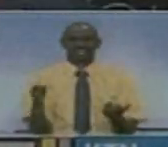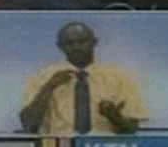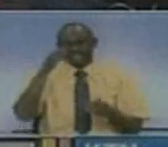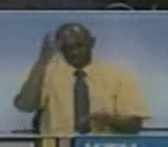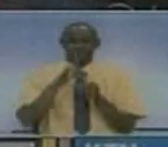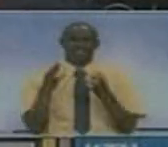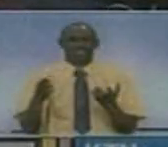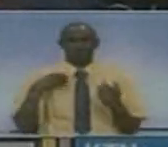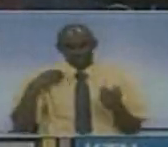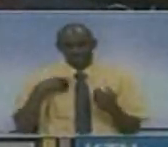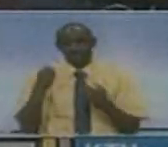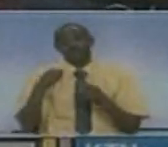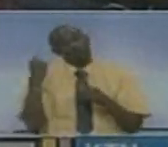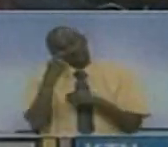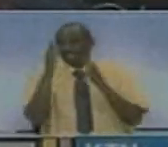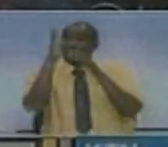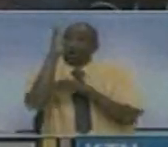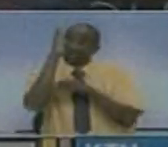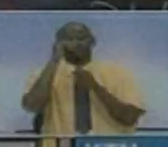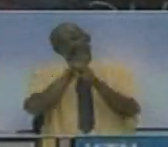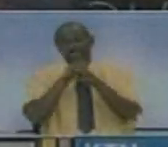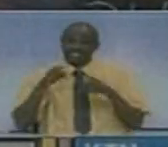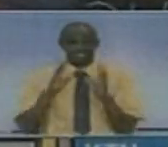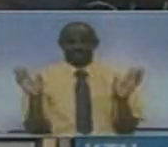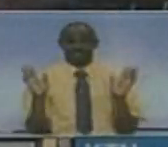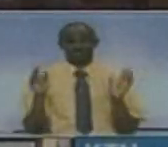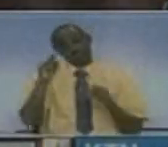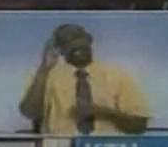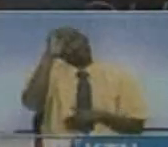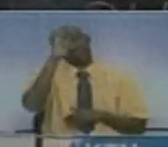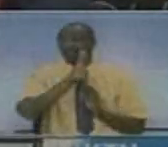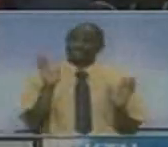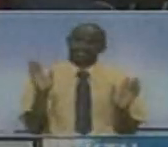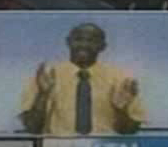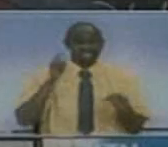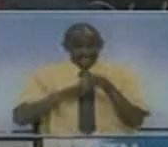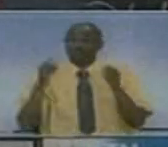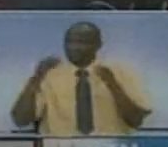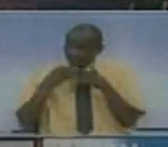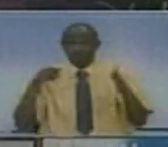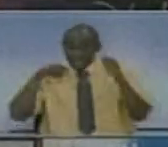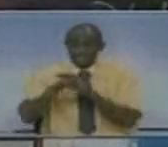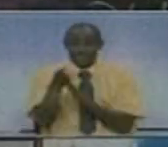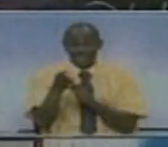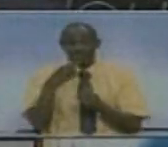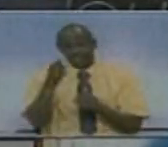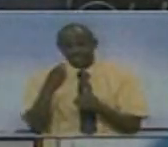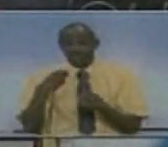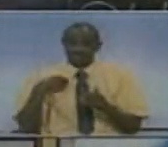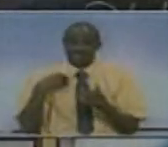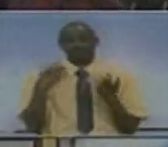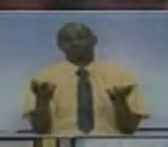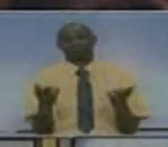imani. Sisi tunategemeaga Mungu aliye juu bana. Unaona bana? Sisi kabla tuingie hapo ndani, lazima tupige dua